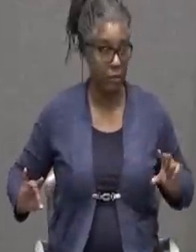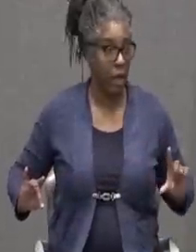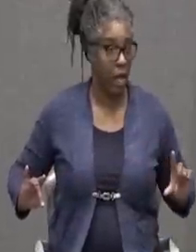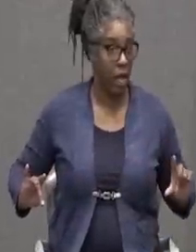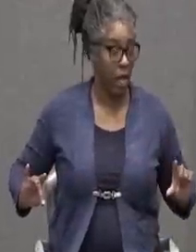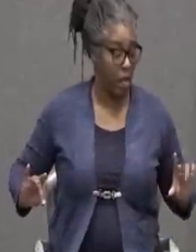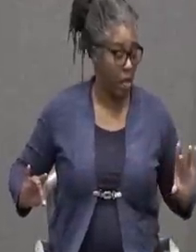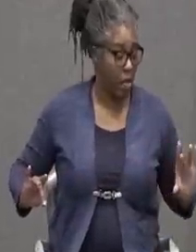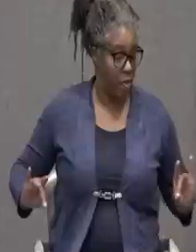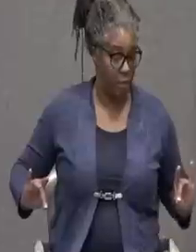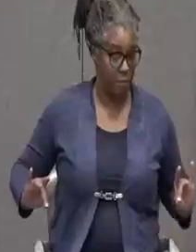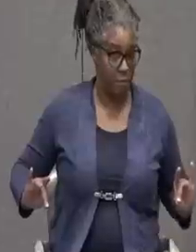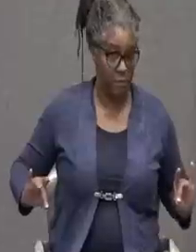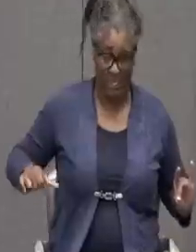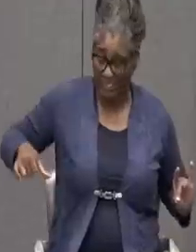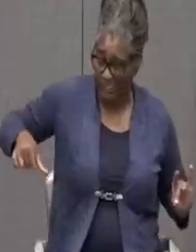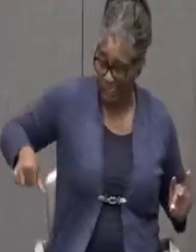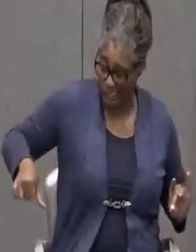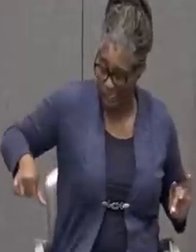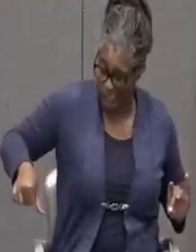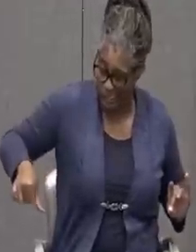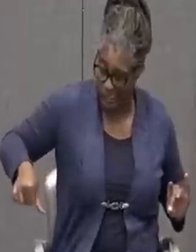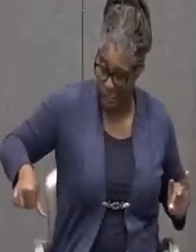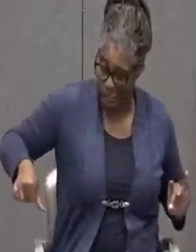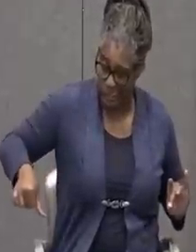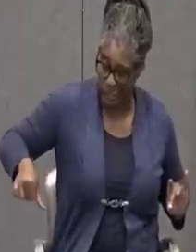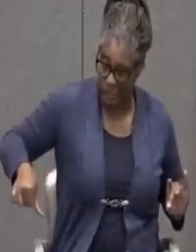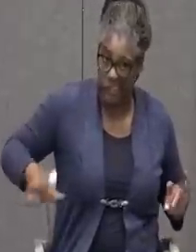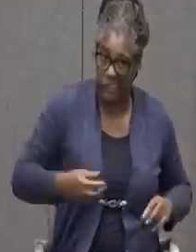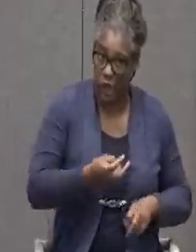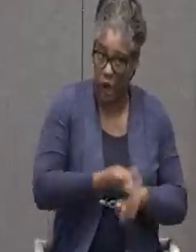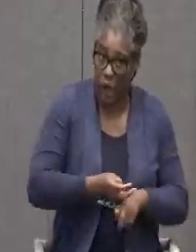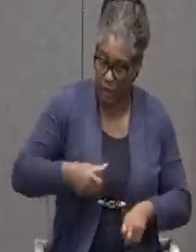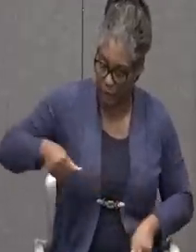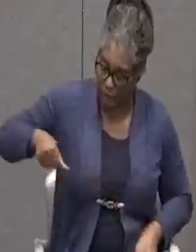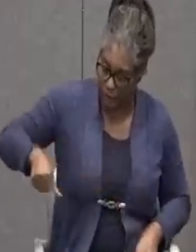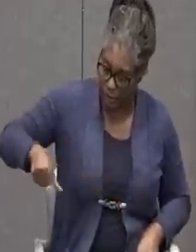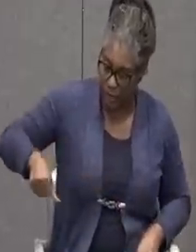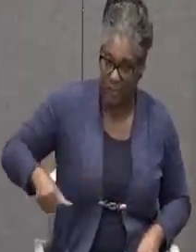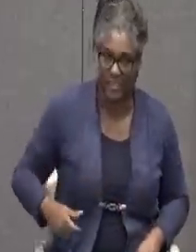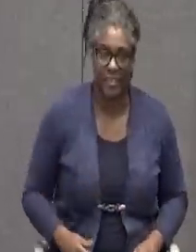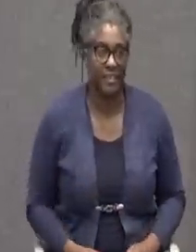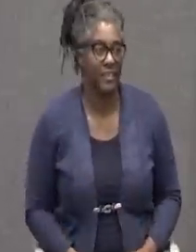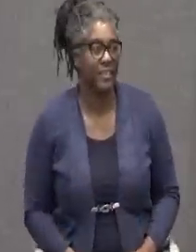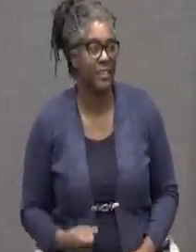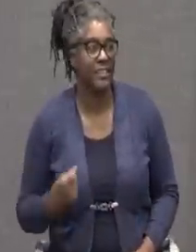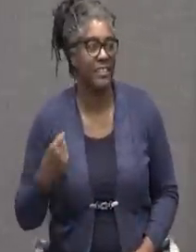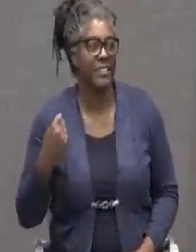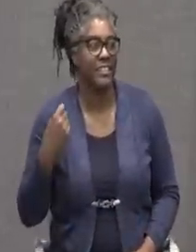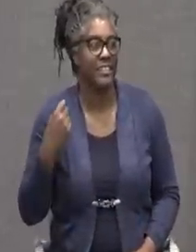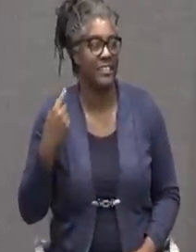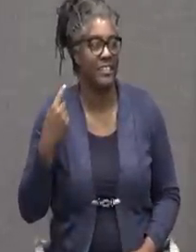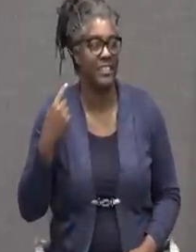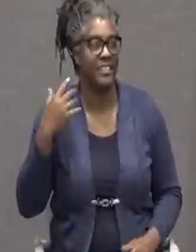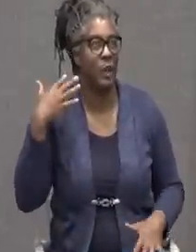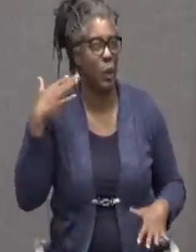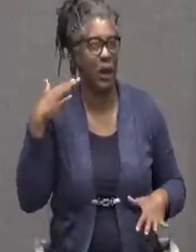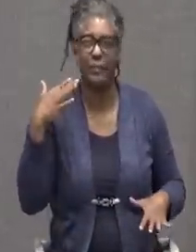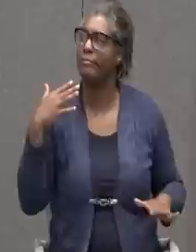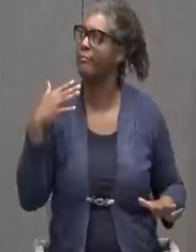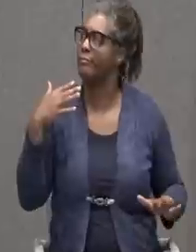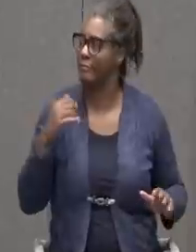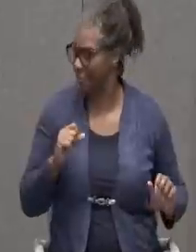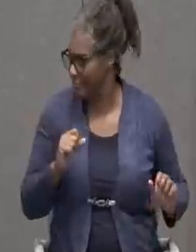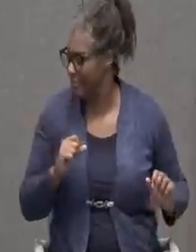foot and press it down really hard. Somebody's banging things. And I'm gonna push this